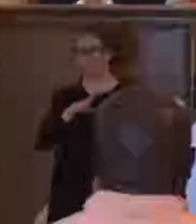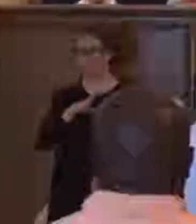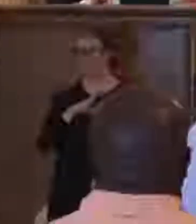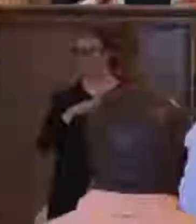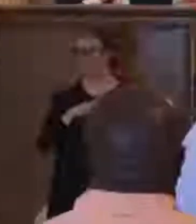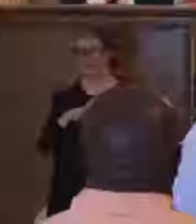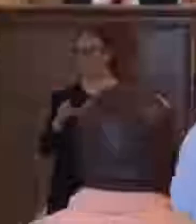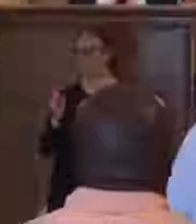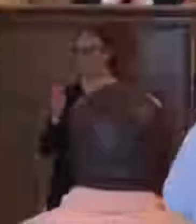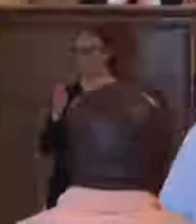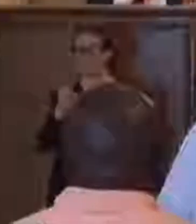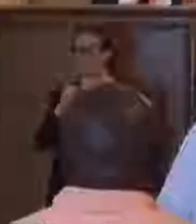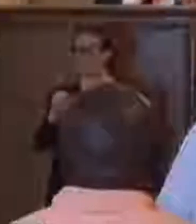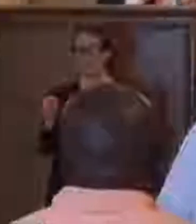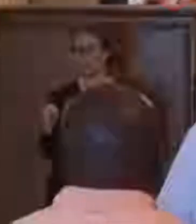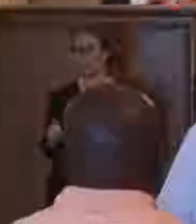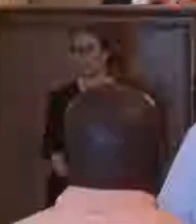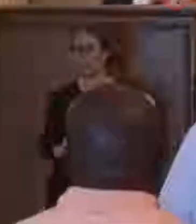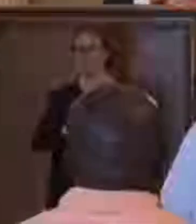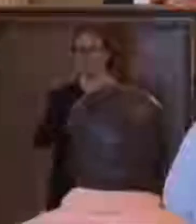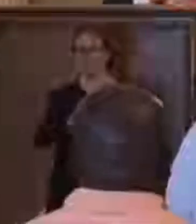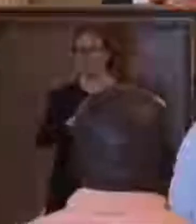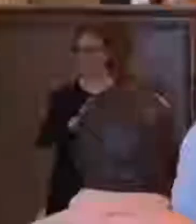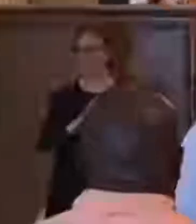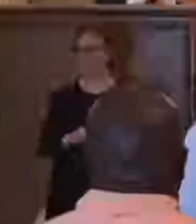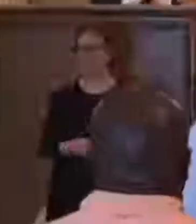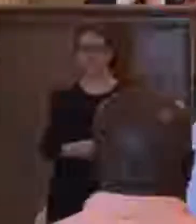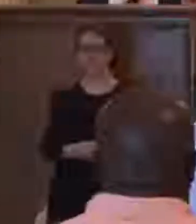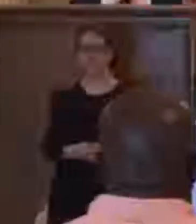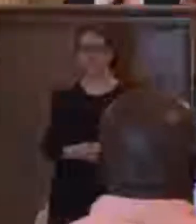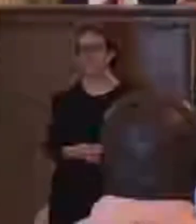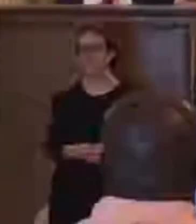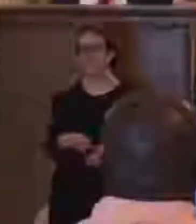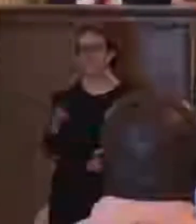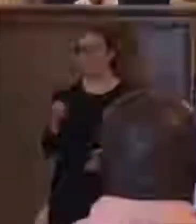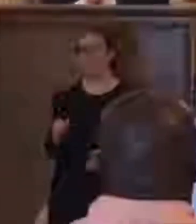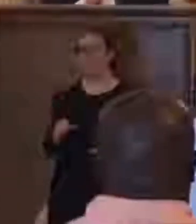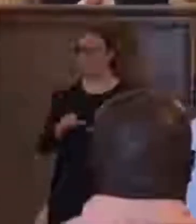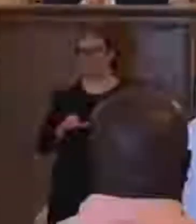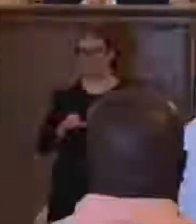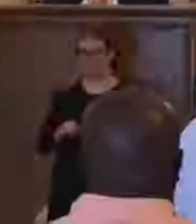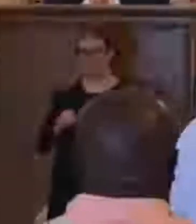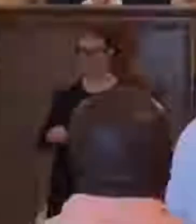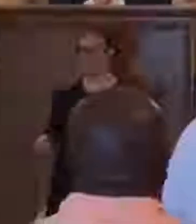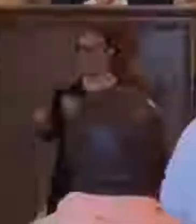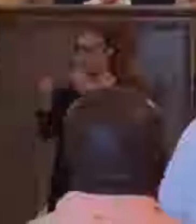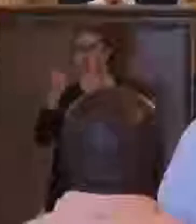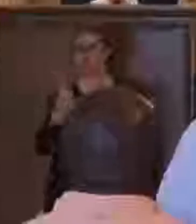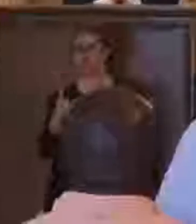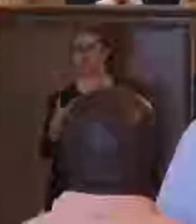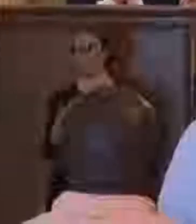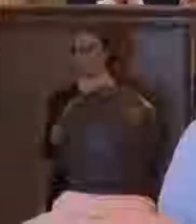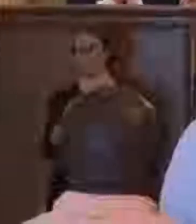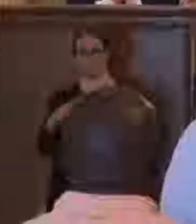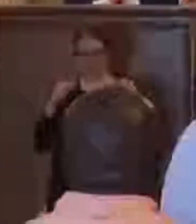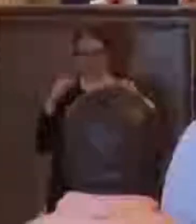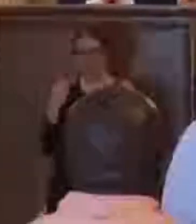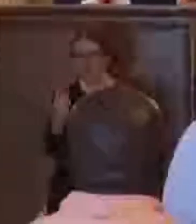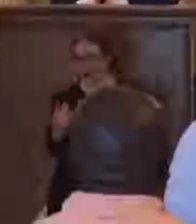troubleth me, I will avenge her, lest by her continual coming she weary